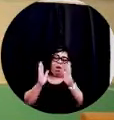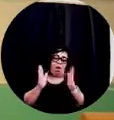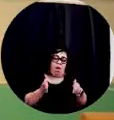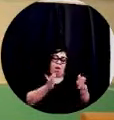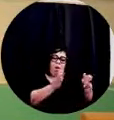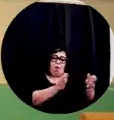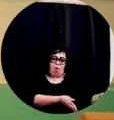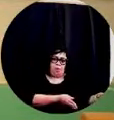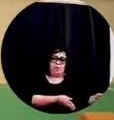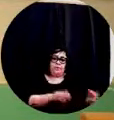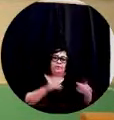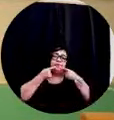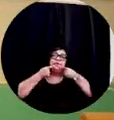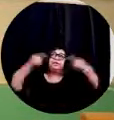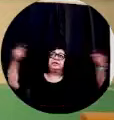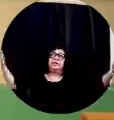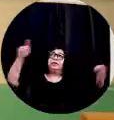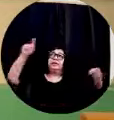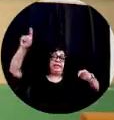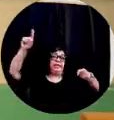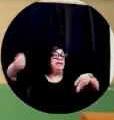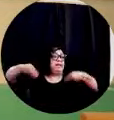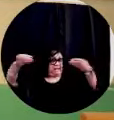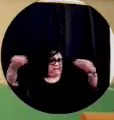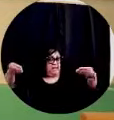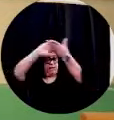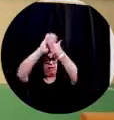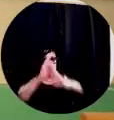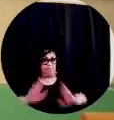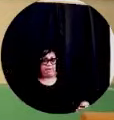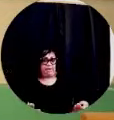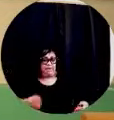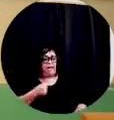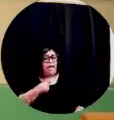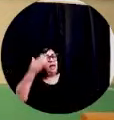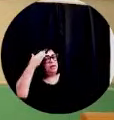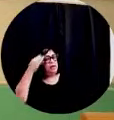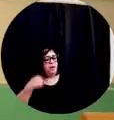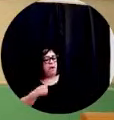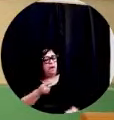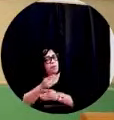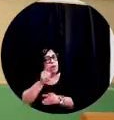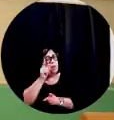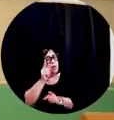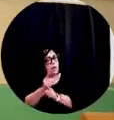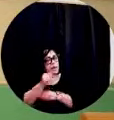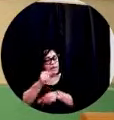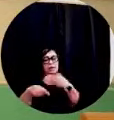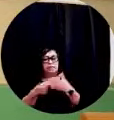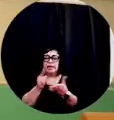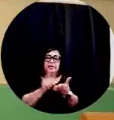the giver of peace. I know that I'm right about it because Isaiah 9:6